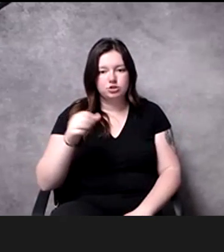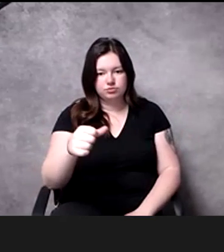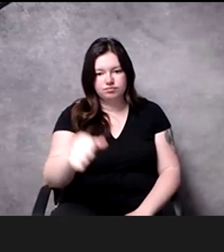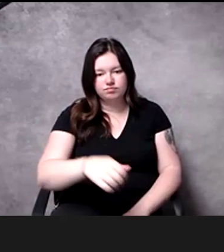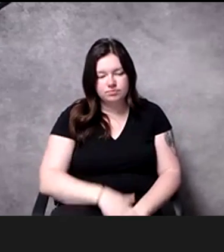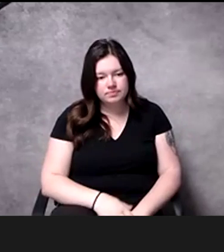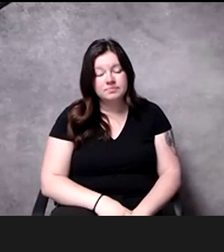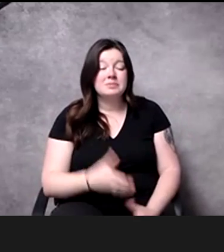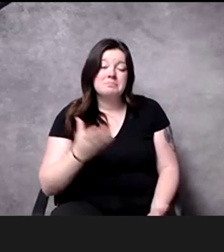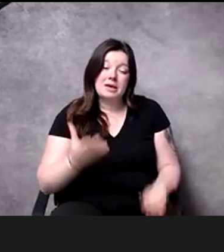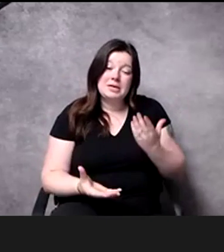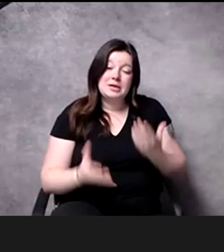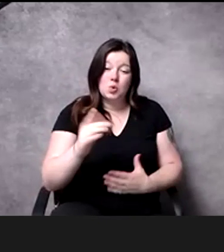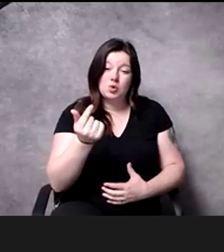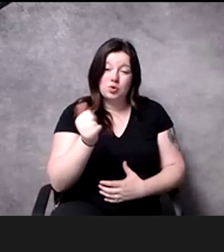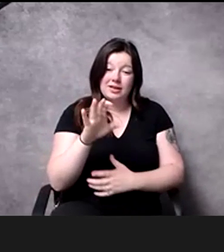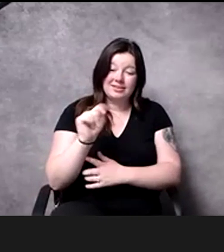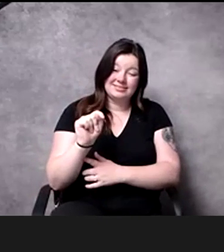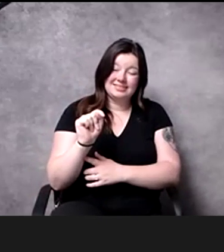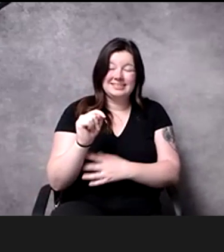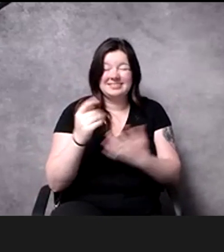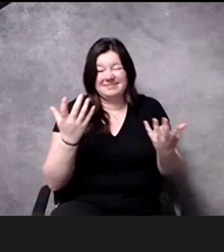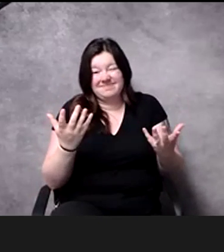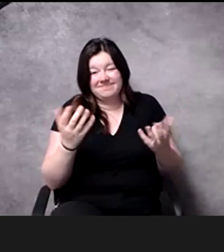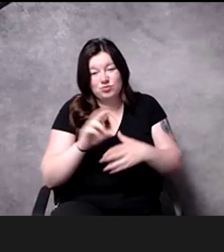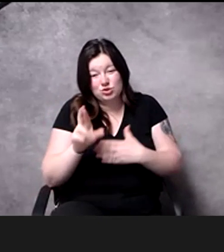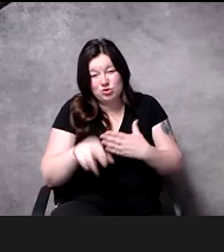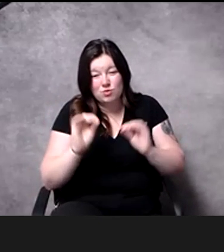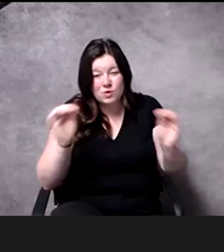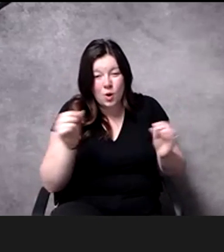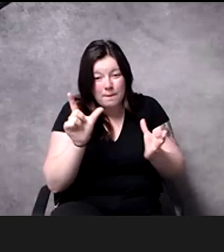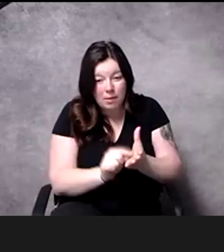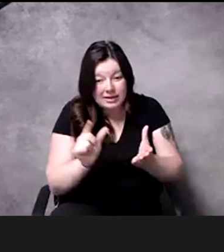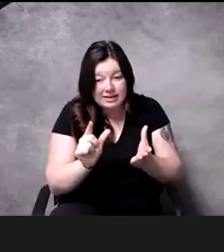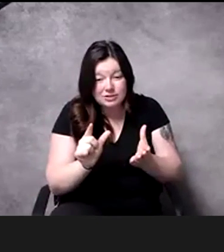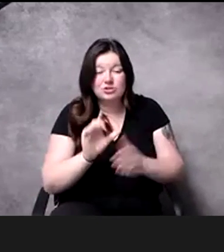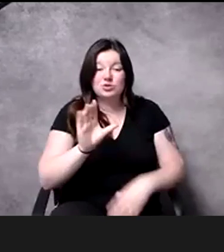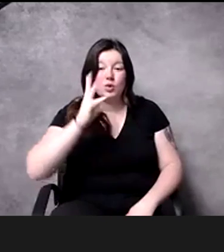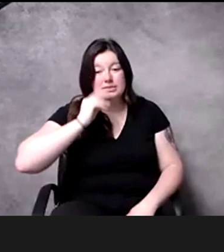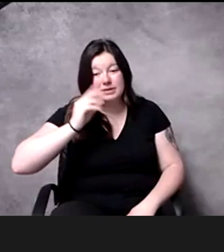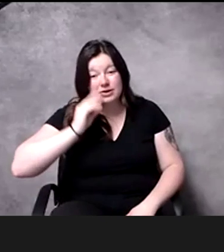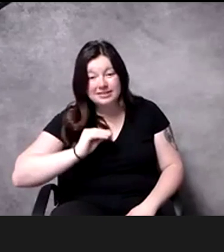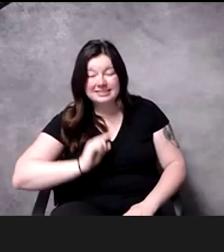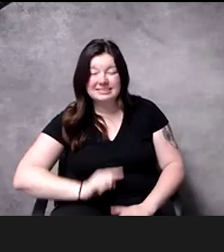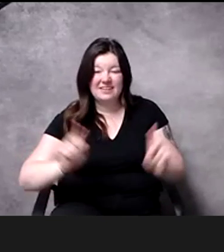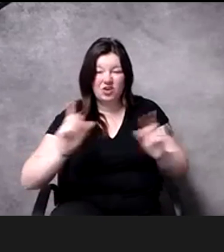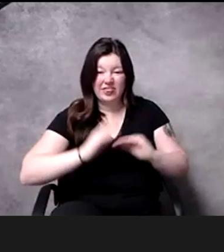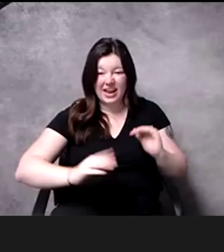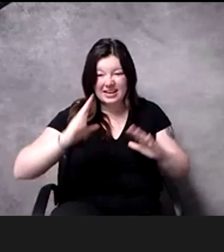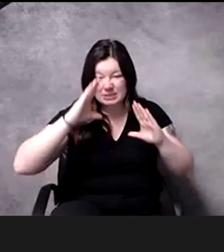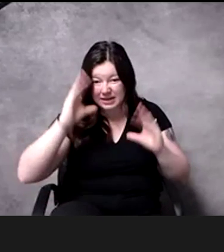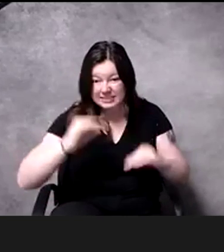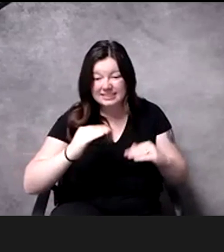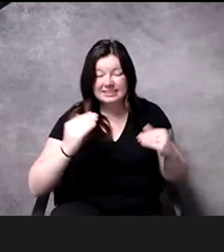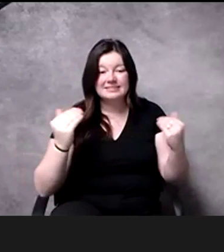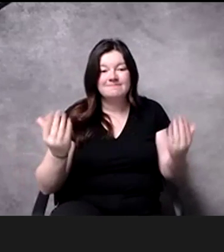go as well as you hoped, you don't have some publications, the experiments didn't turn out like you planned, maybe you're going to take